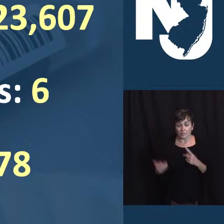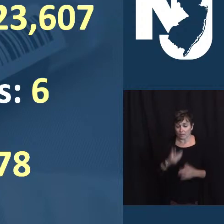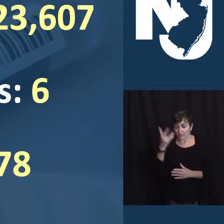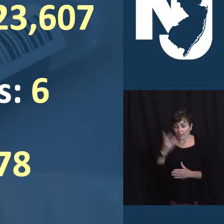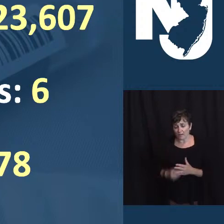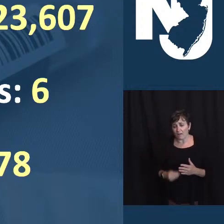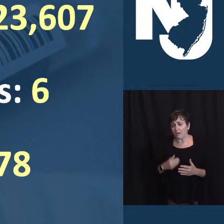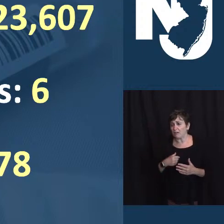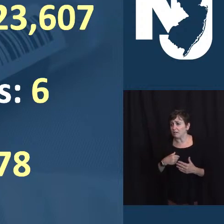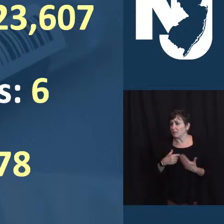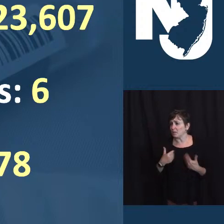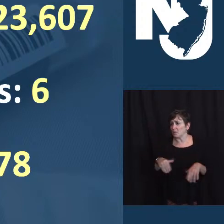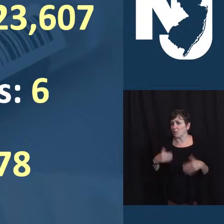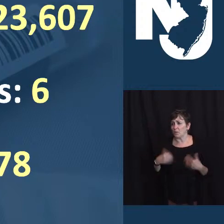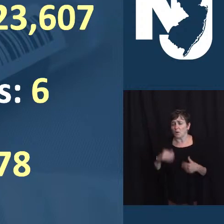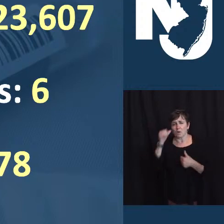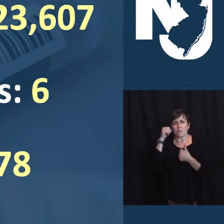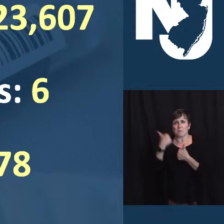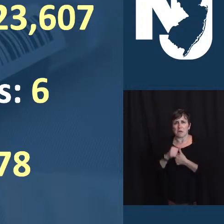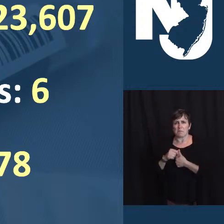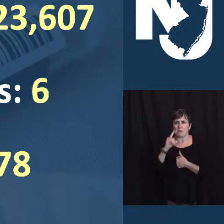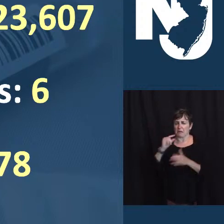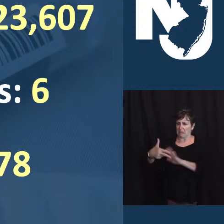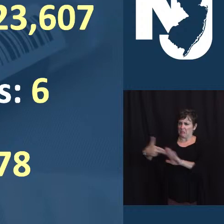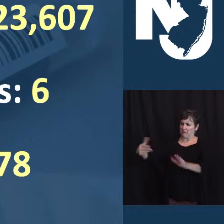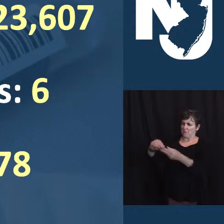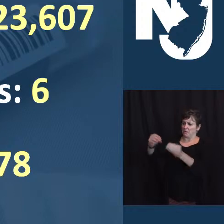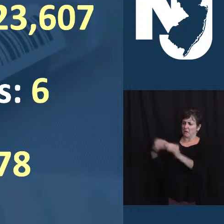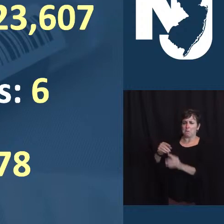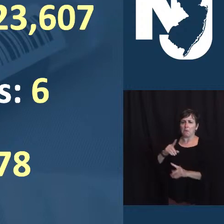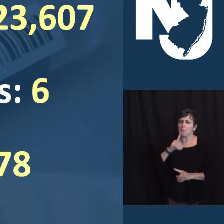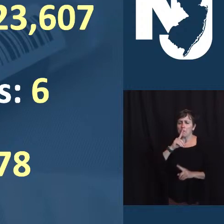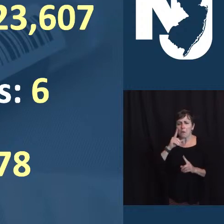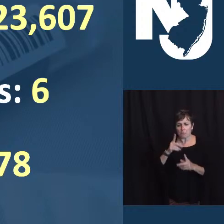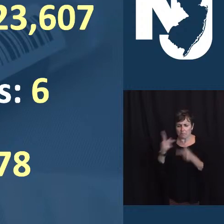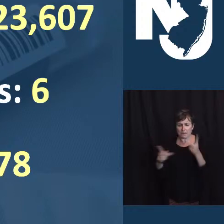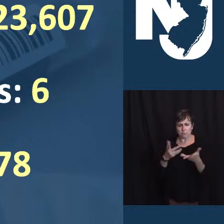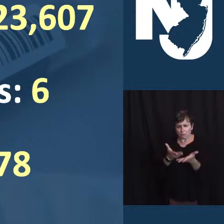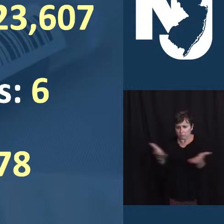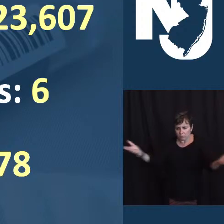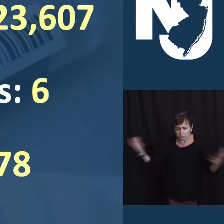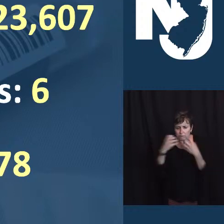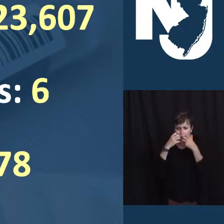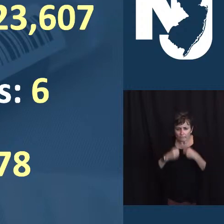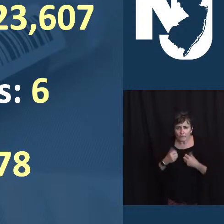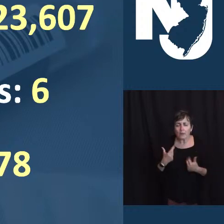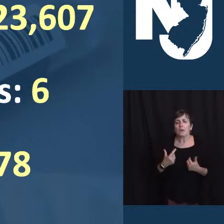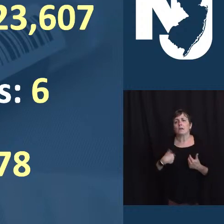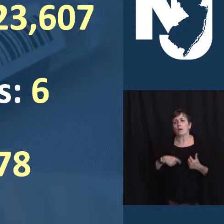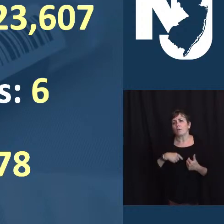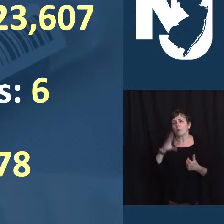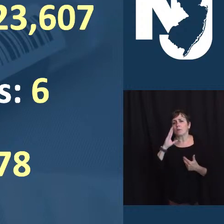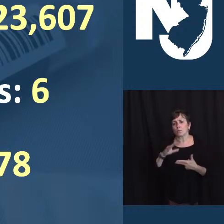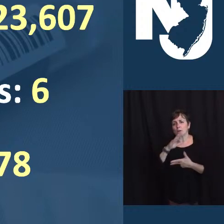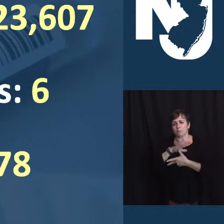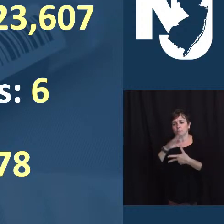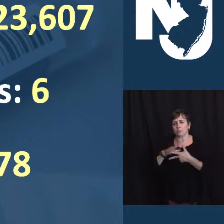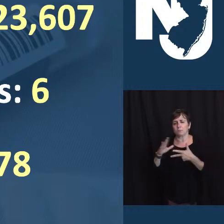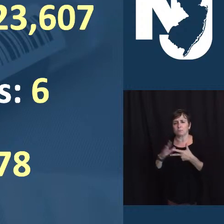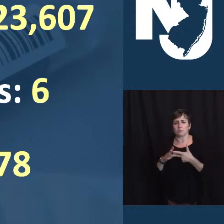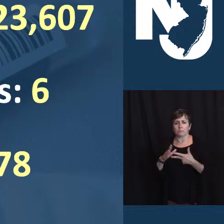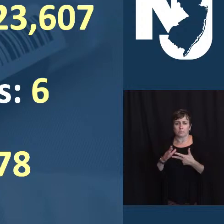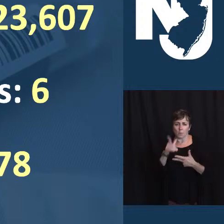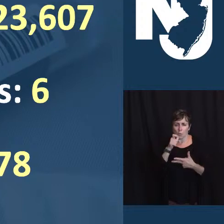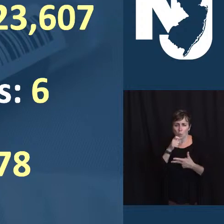to history as a mere number. They were our fellow New Jerseyans, and let's take a minute, as we do every day, to tell 3 more of their